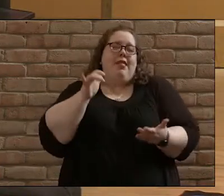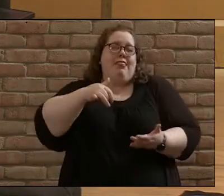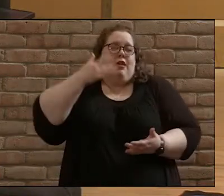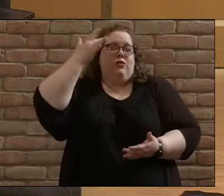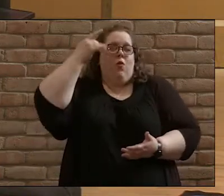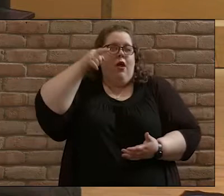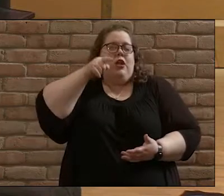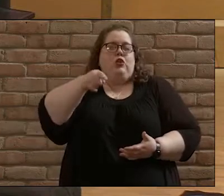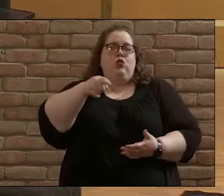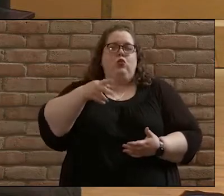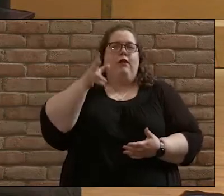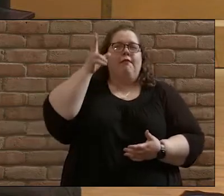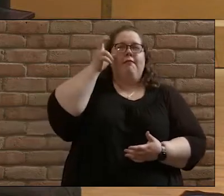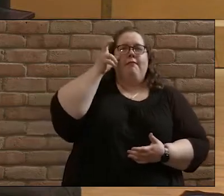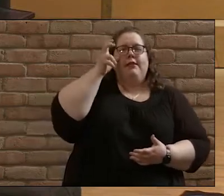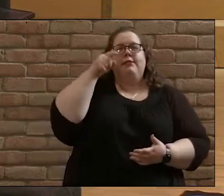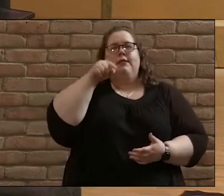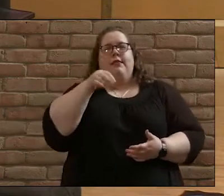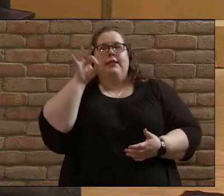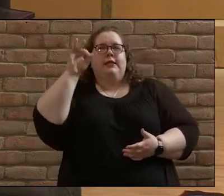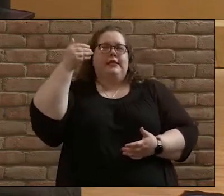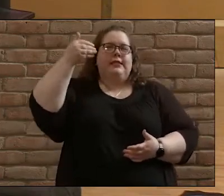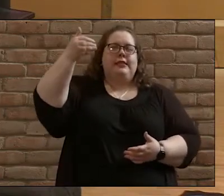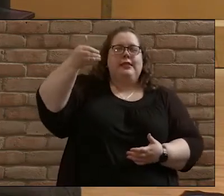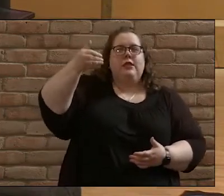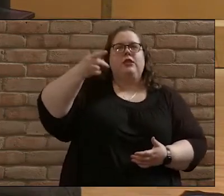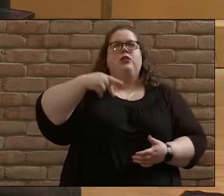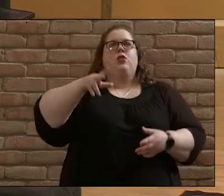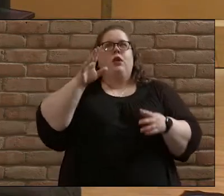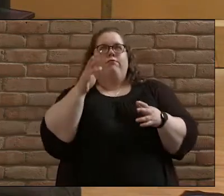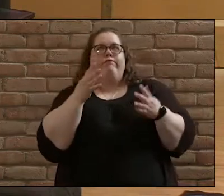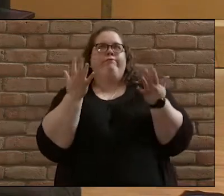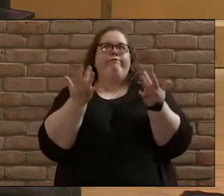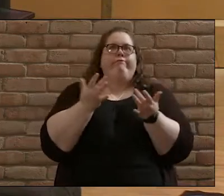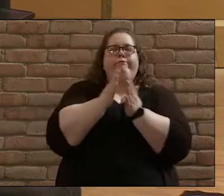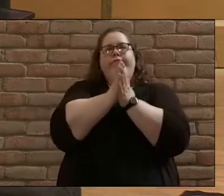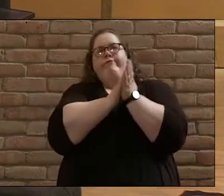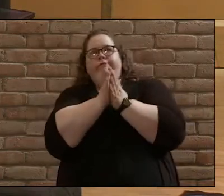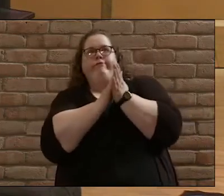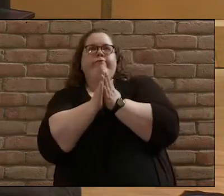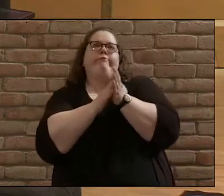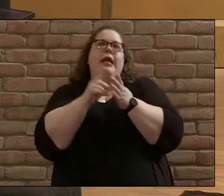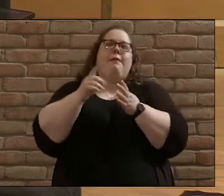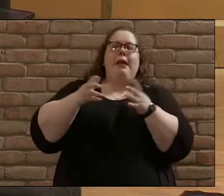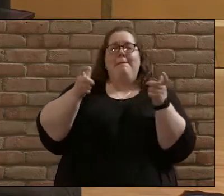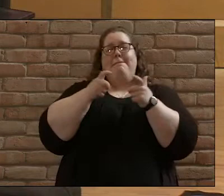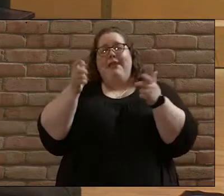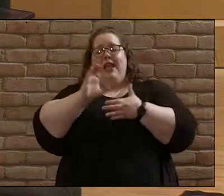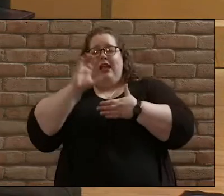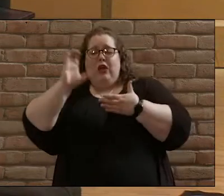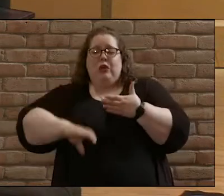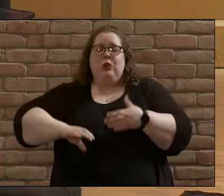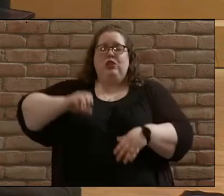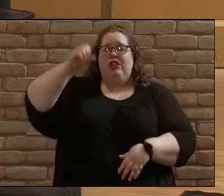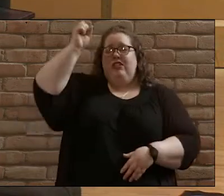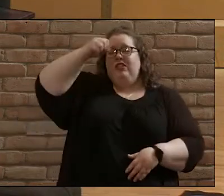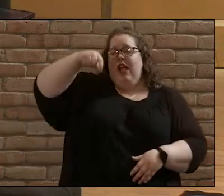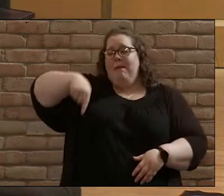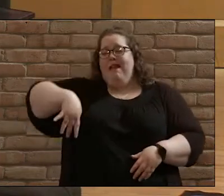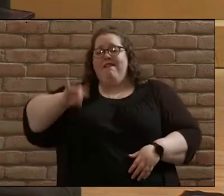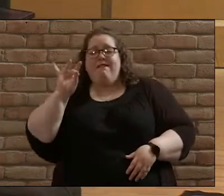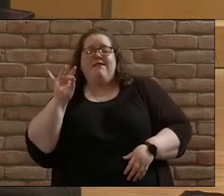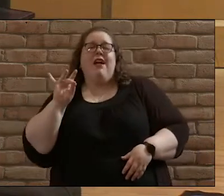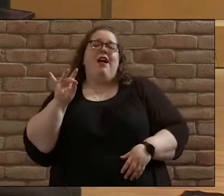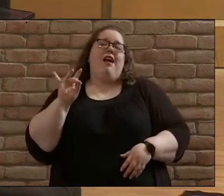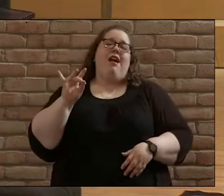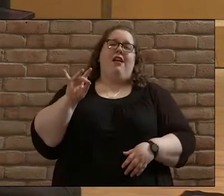this series with us and you've been looking forward to some epic conclusion, some big thing that Solomon is going to wrap up the